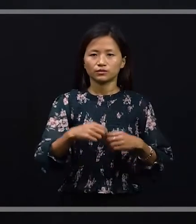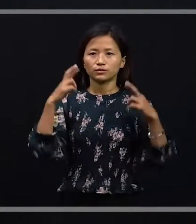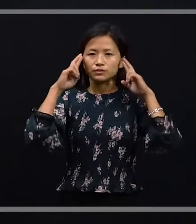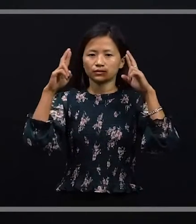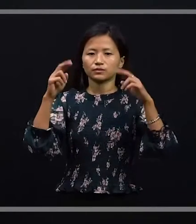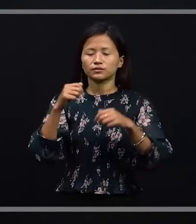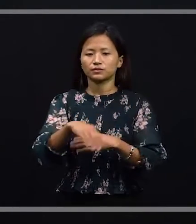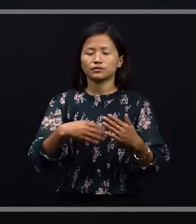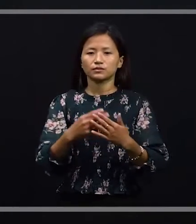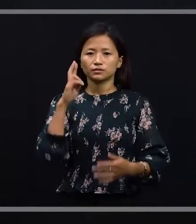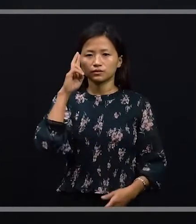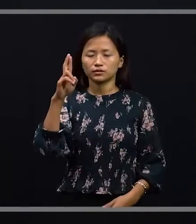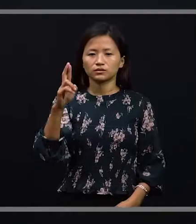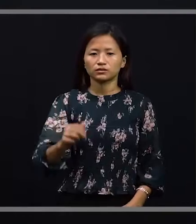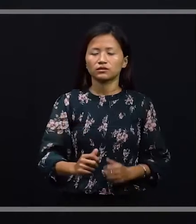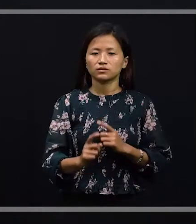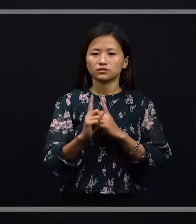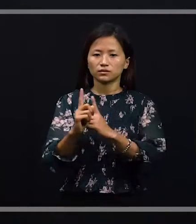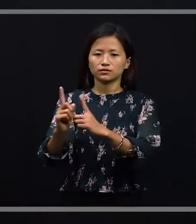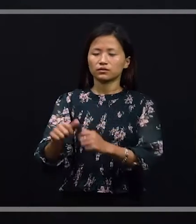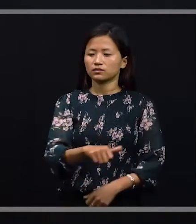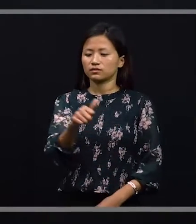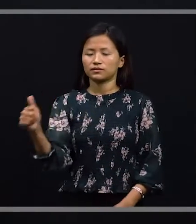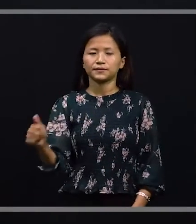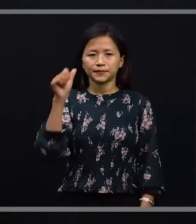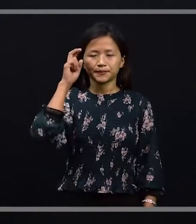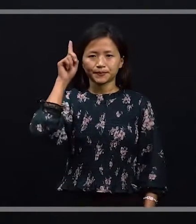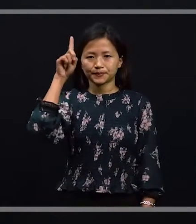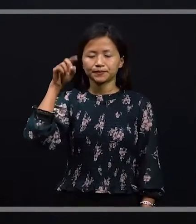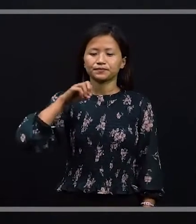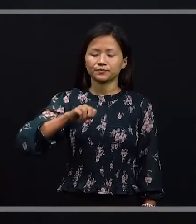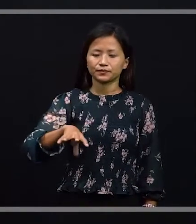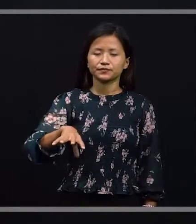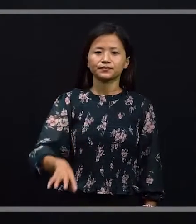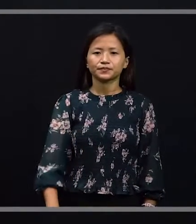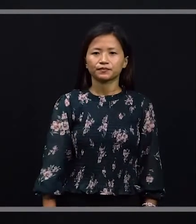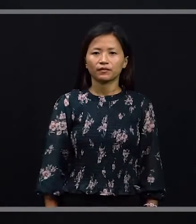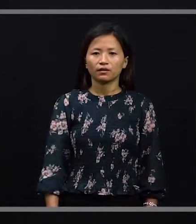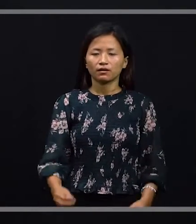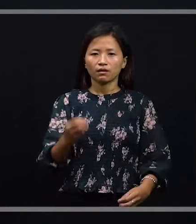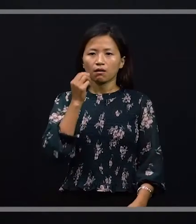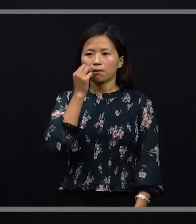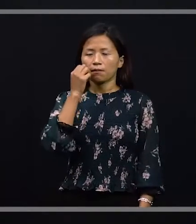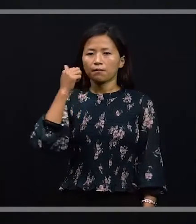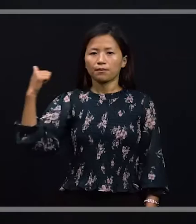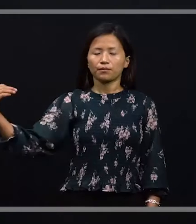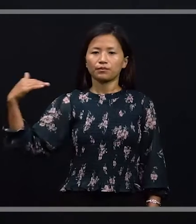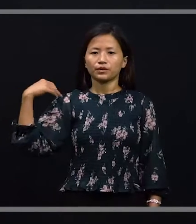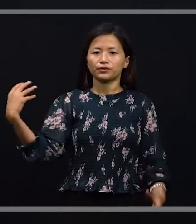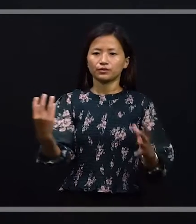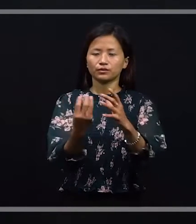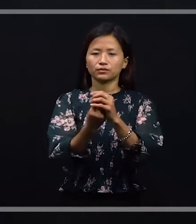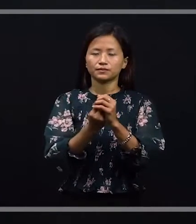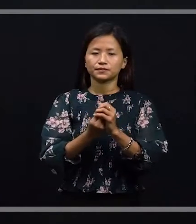was very difficult for them to go on because there are so many rituals, there are so many superstitious and superstitious